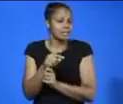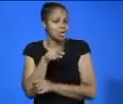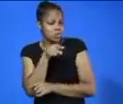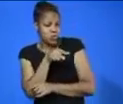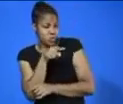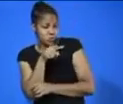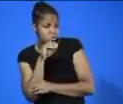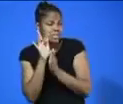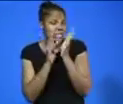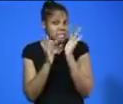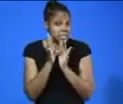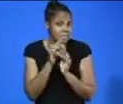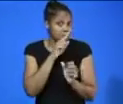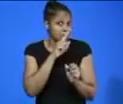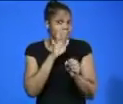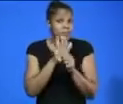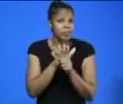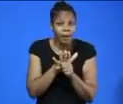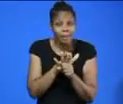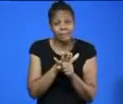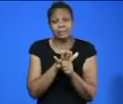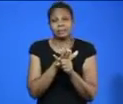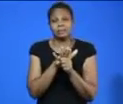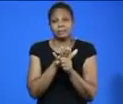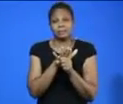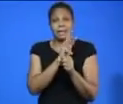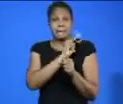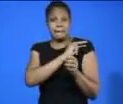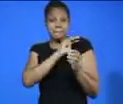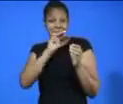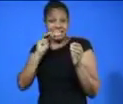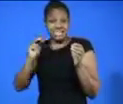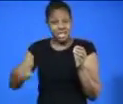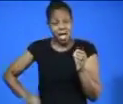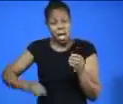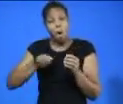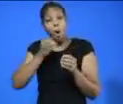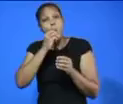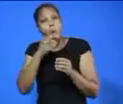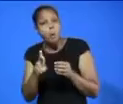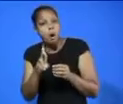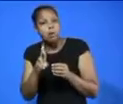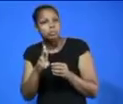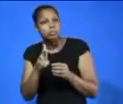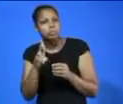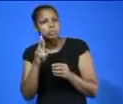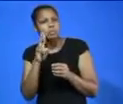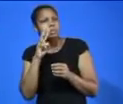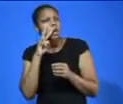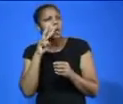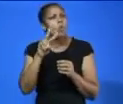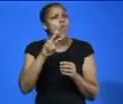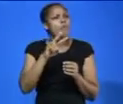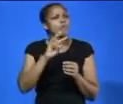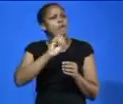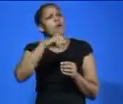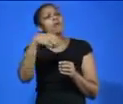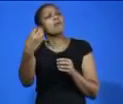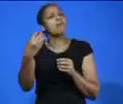Jesus, the promised Messiah? Or should we look for another?